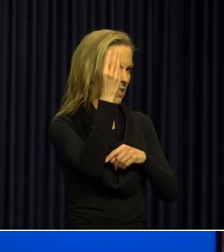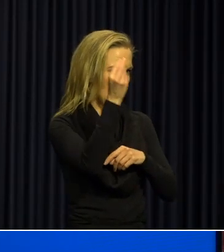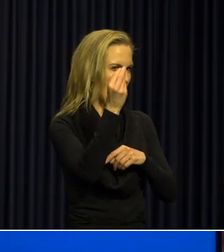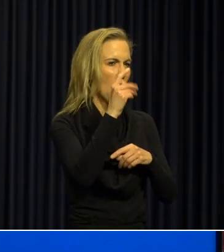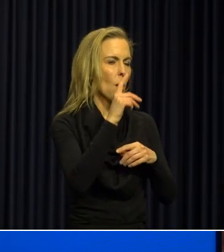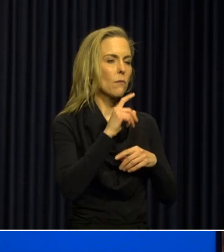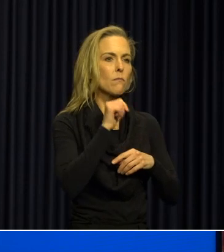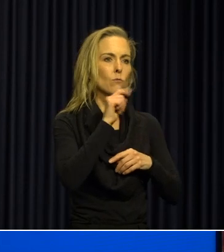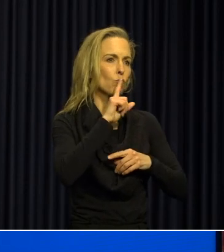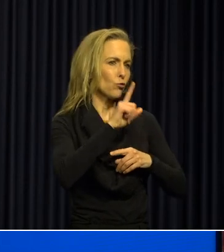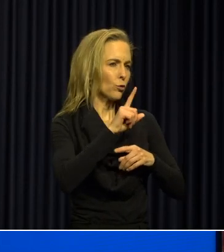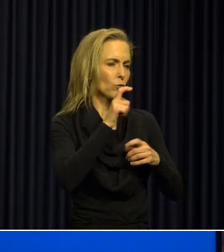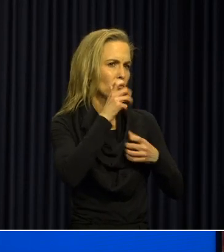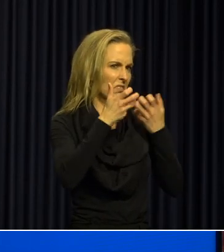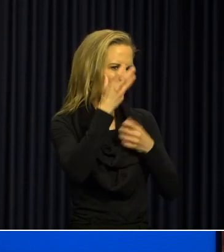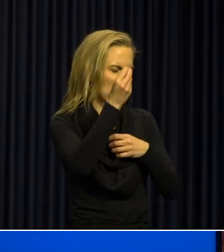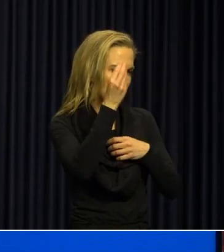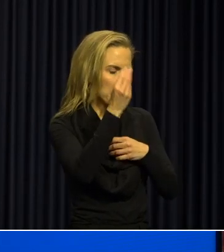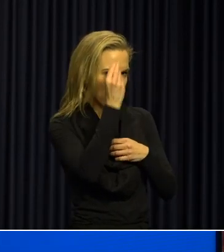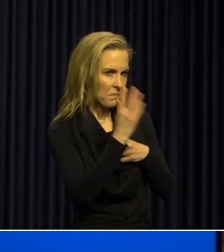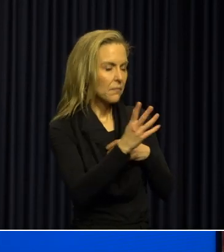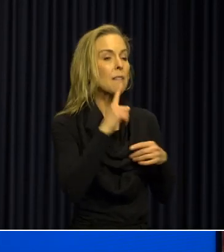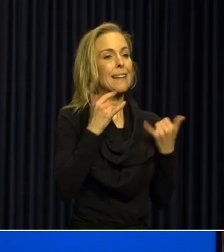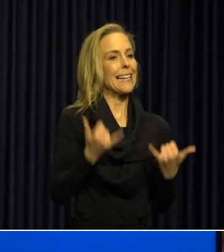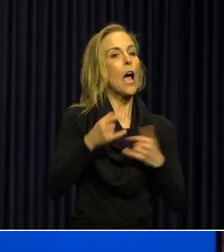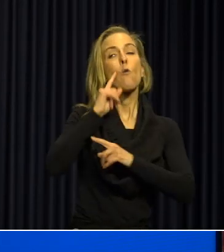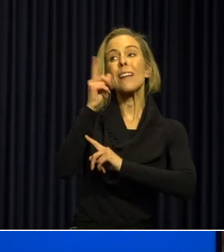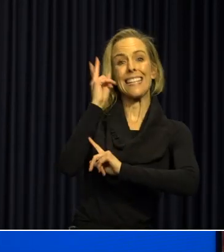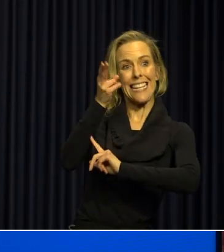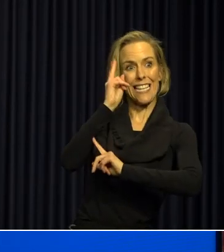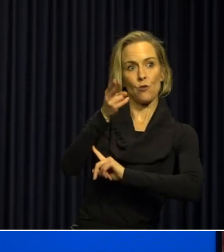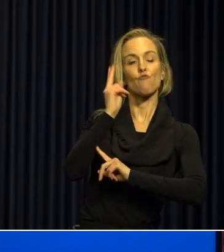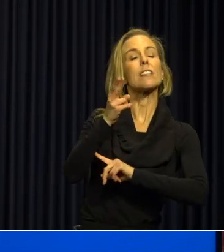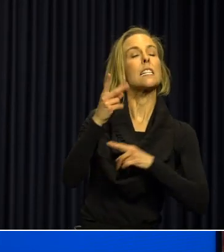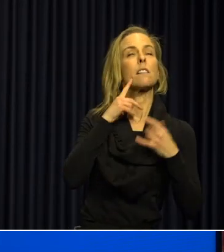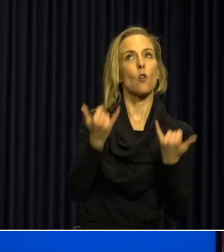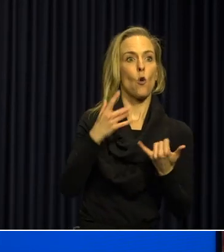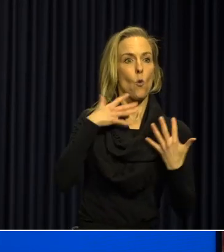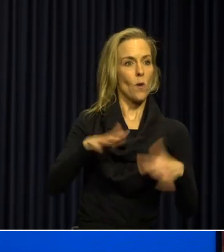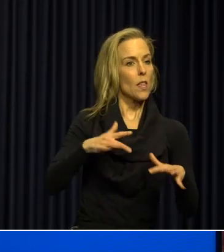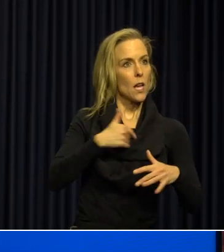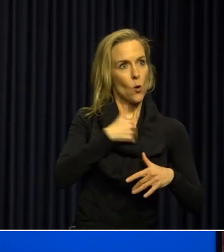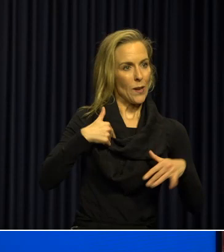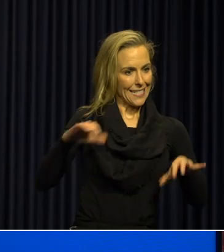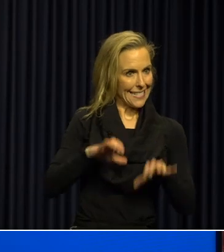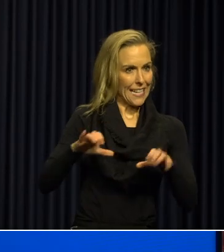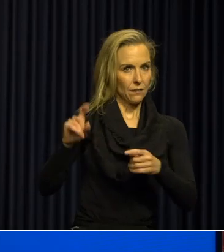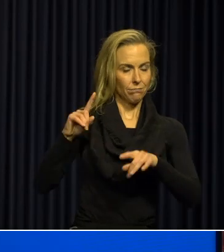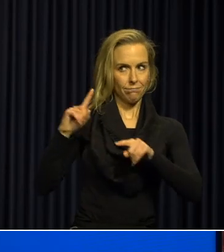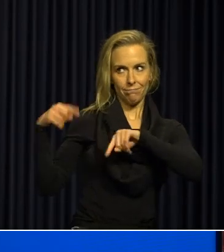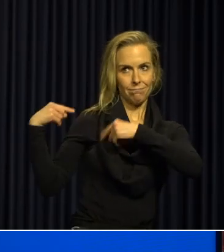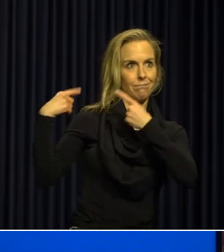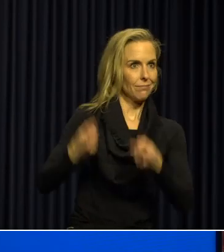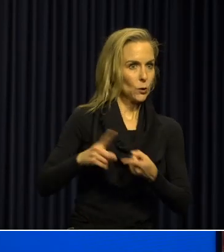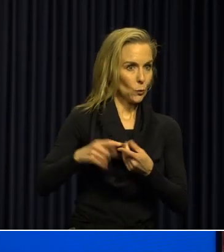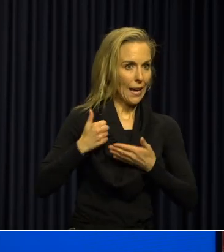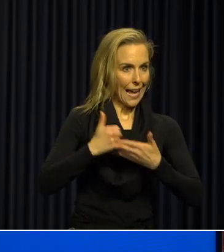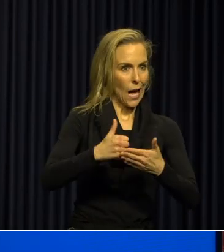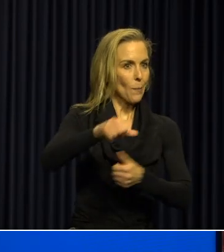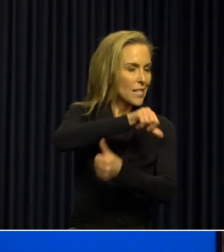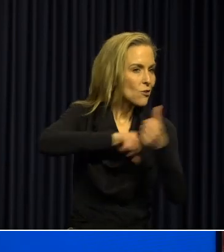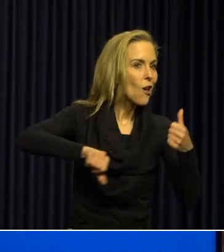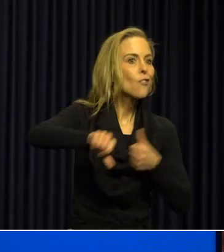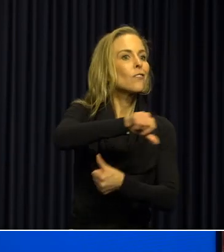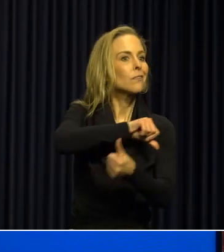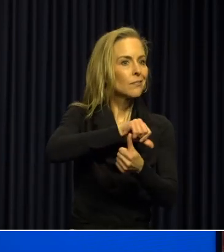continue that. We want history to ultimately write that we did what it took to help one another.